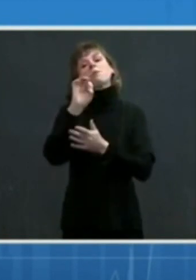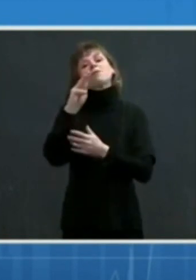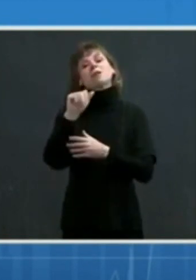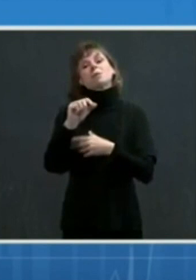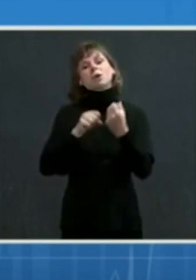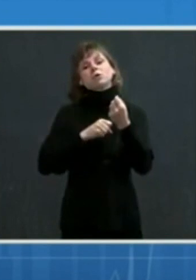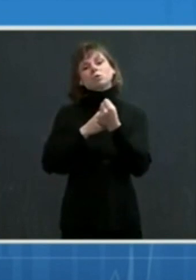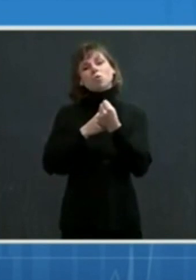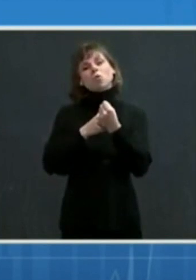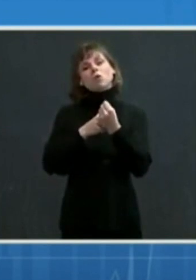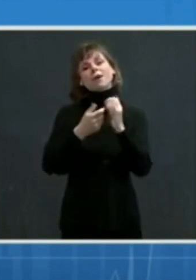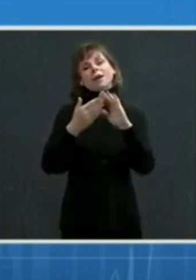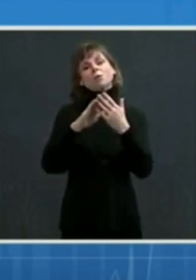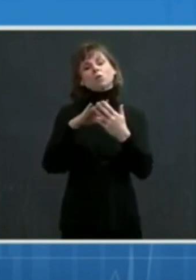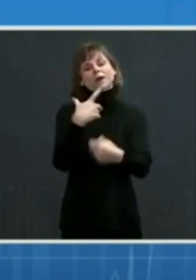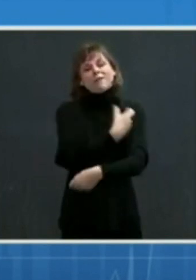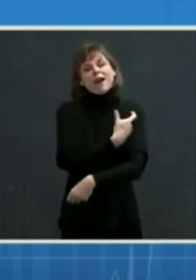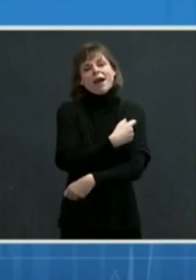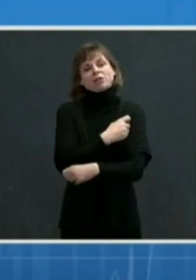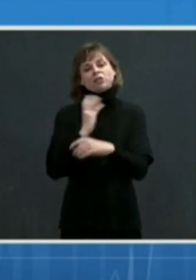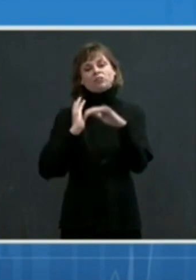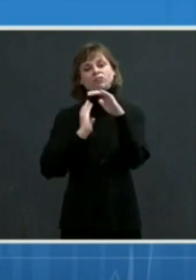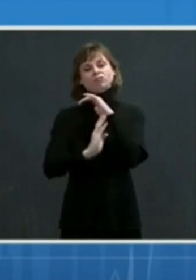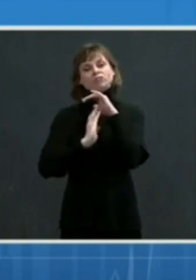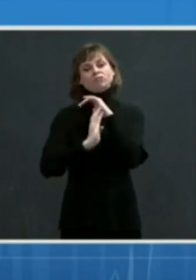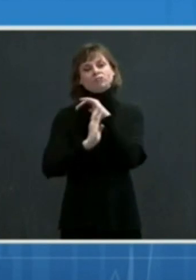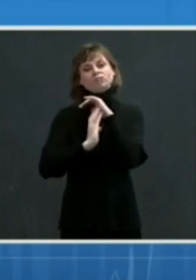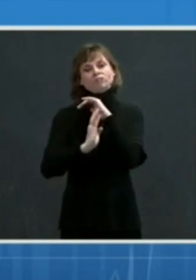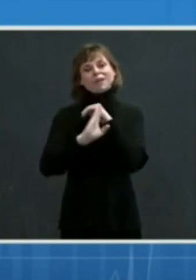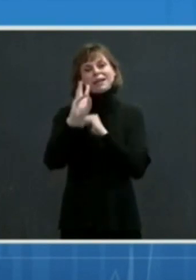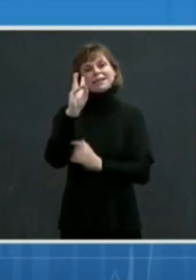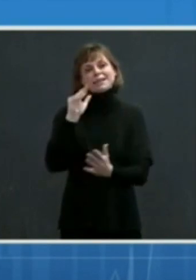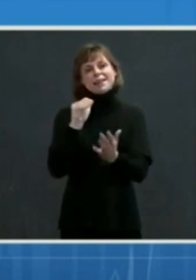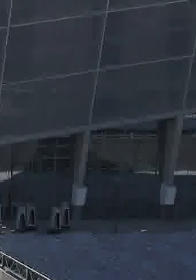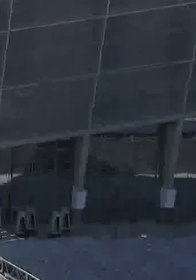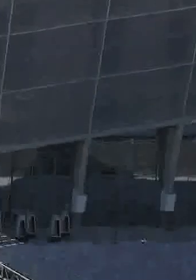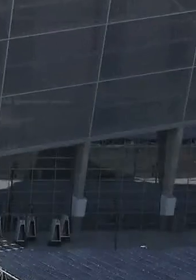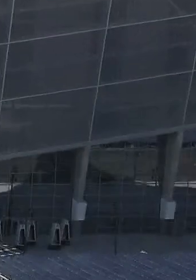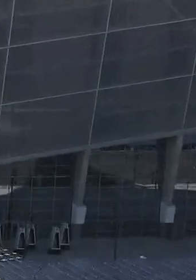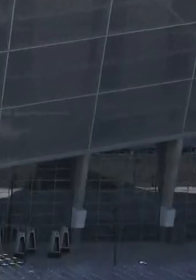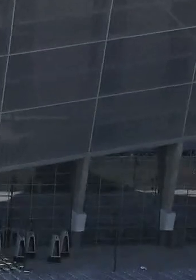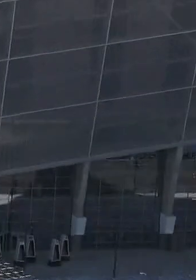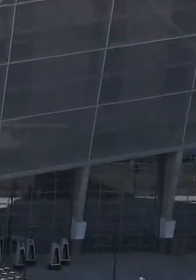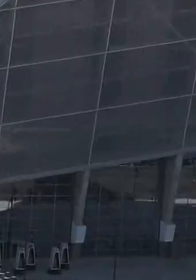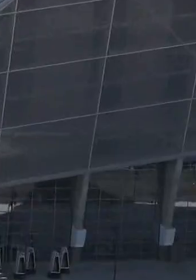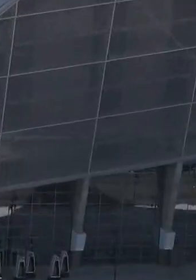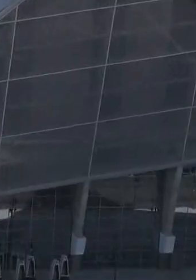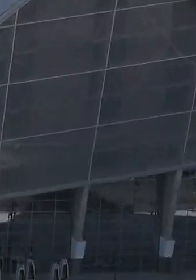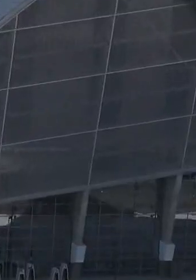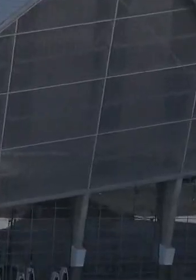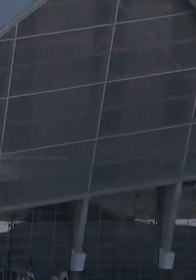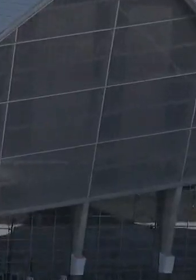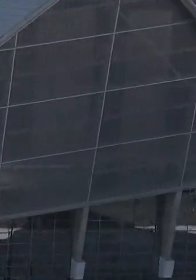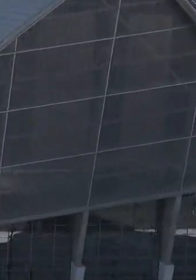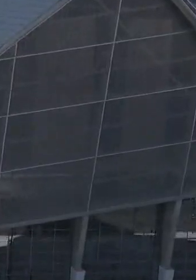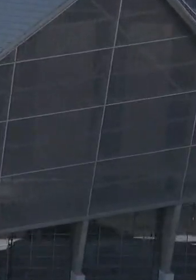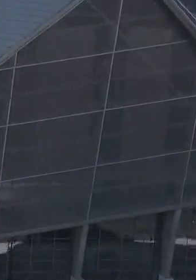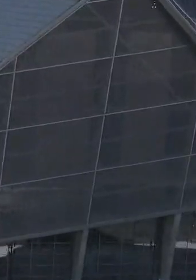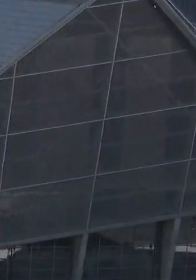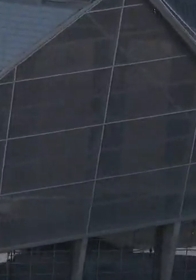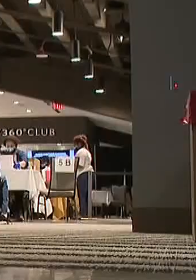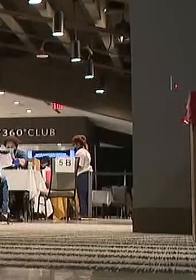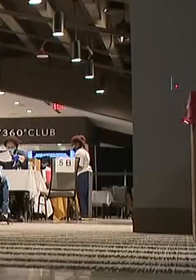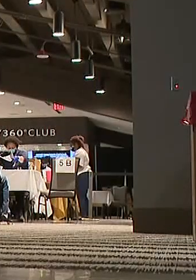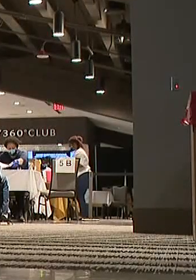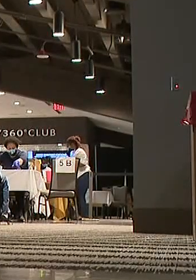the capacity to deliver 6,000 shots per day each. Just in from the White House, Mercedes-Benz